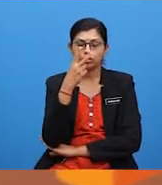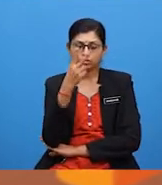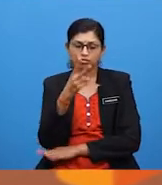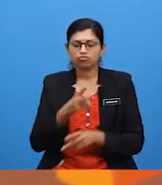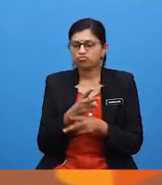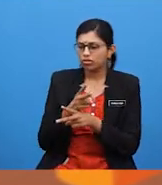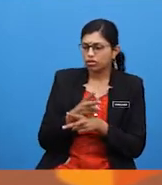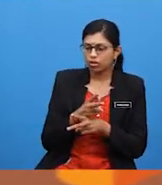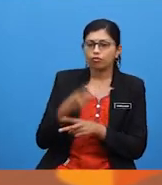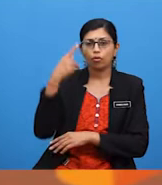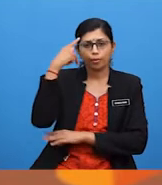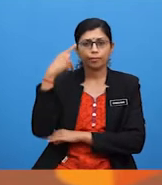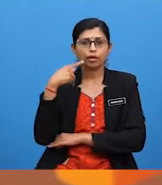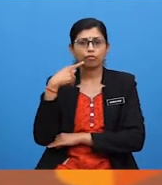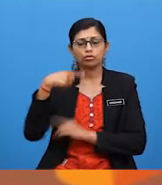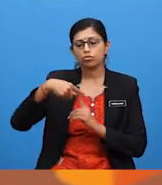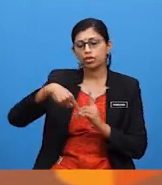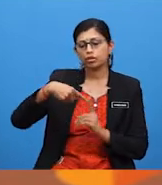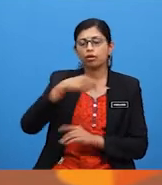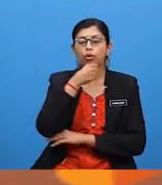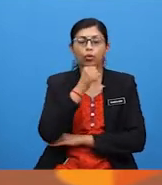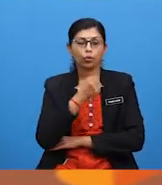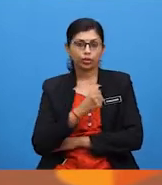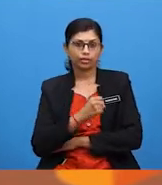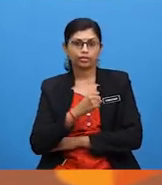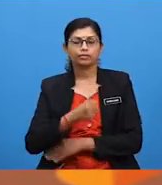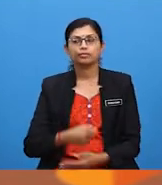our parents when they are old.